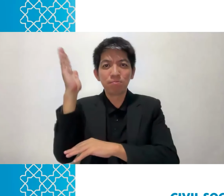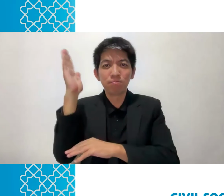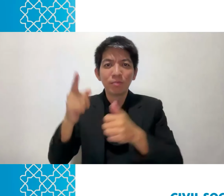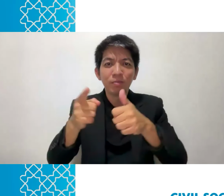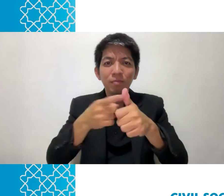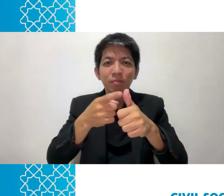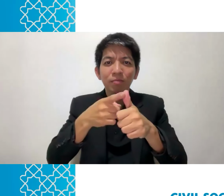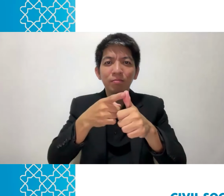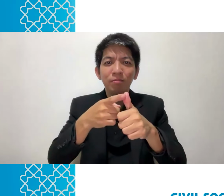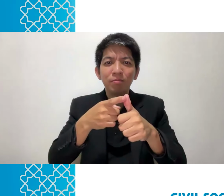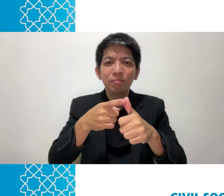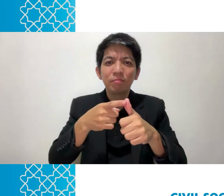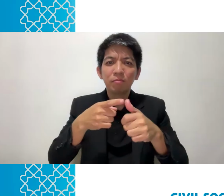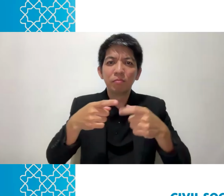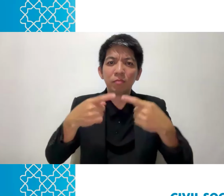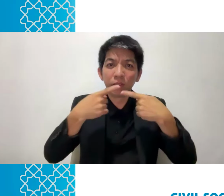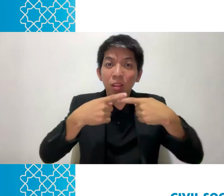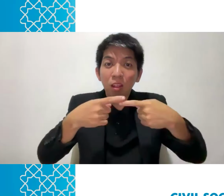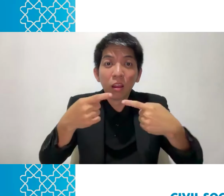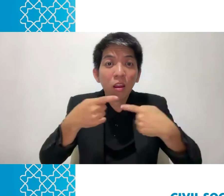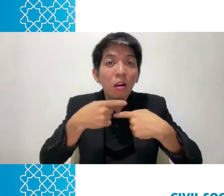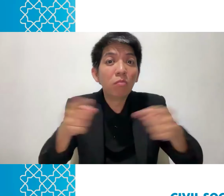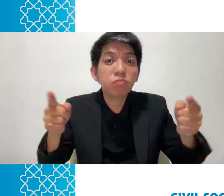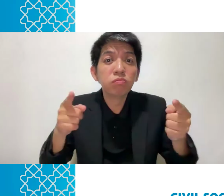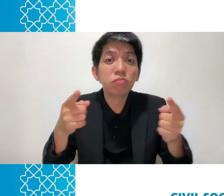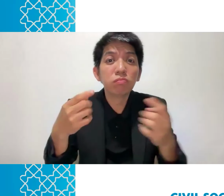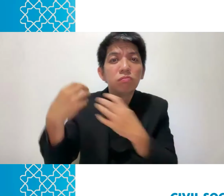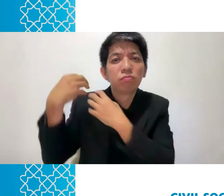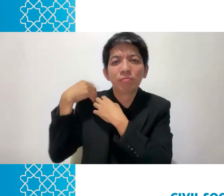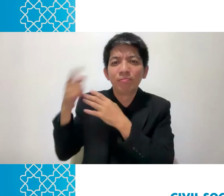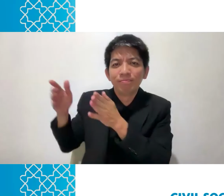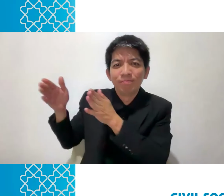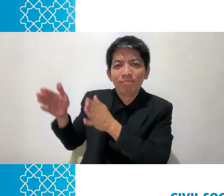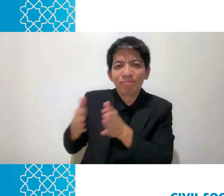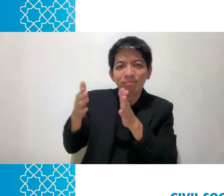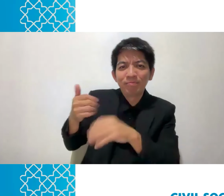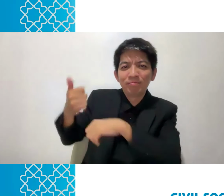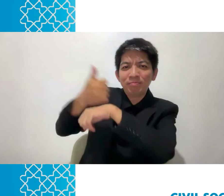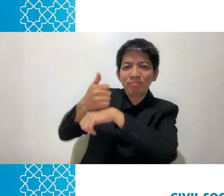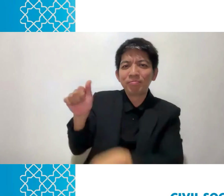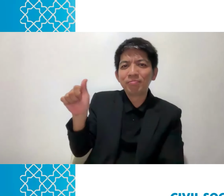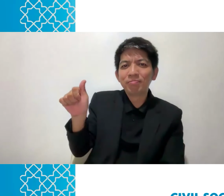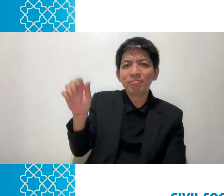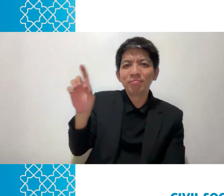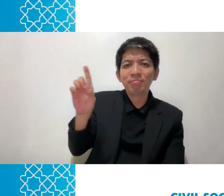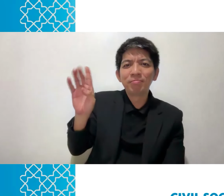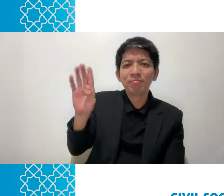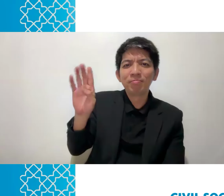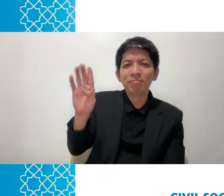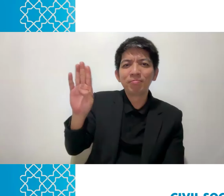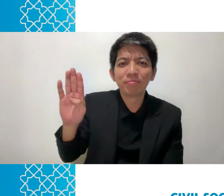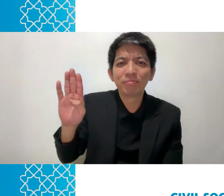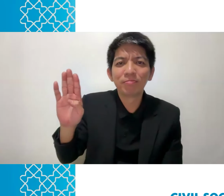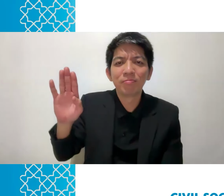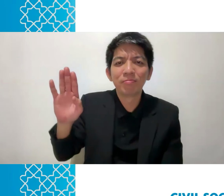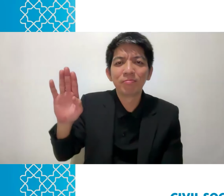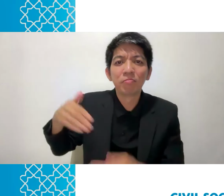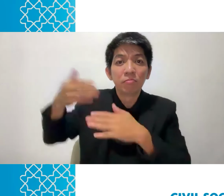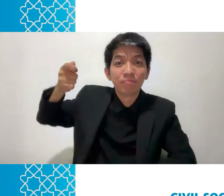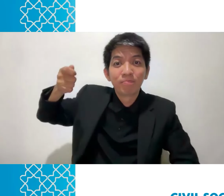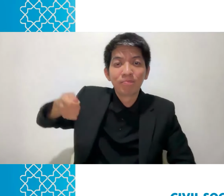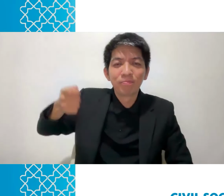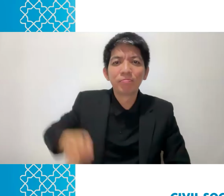our organizers with the ADB CSO team. And I believe if we go to the next slide, anyone who's joining